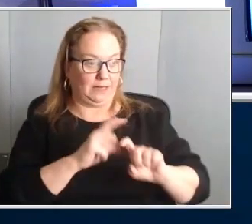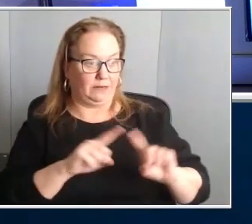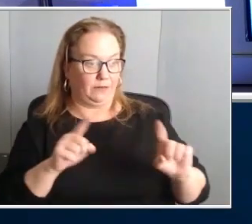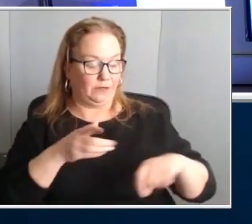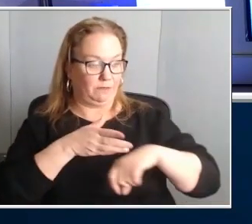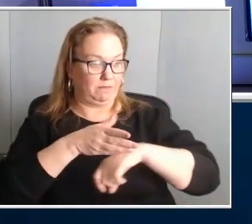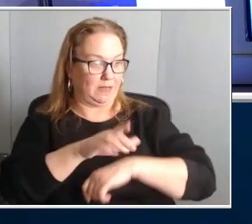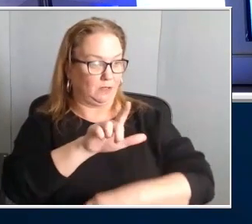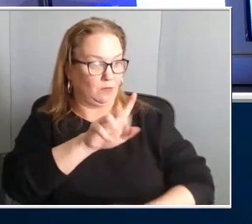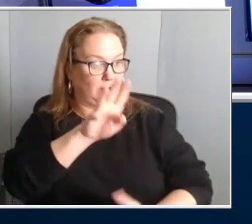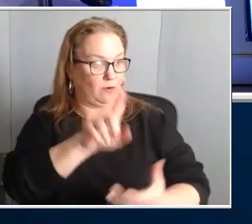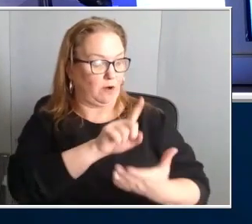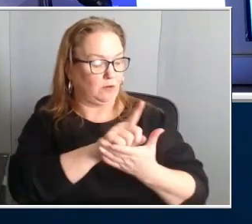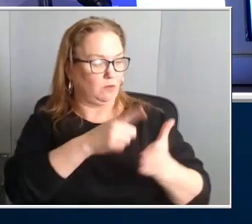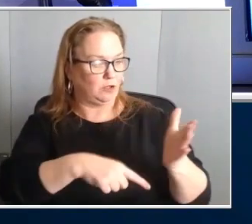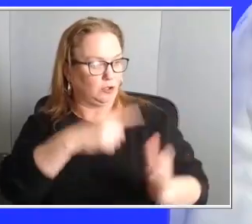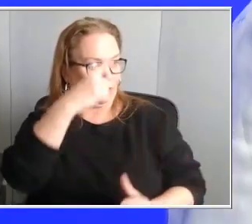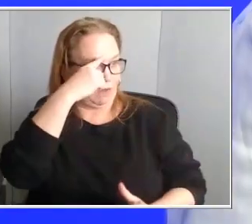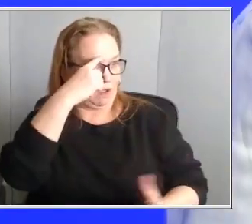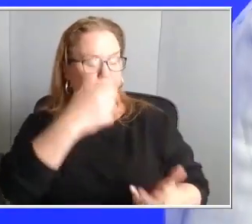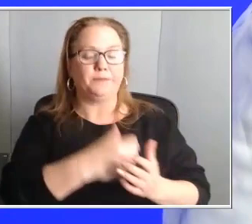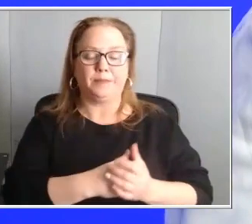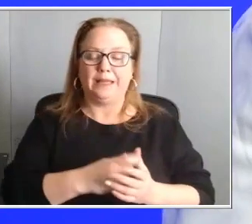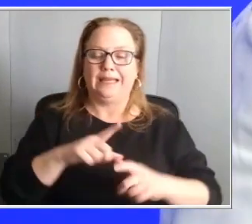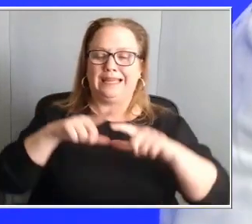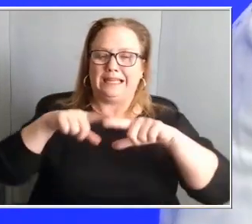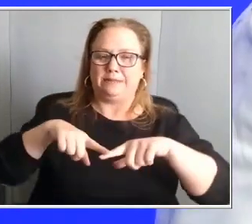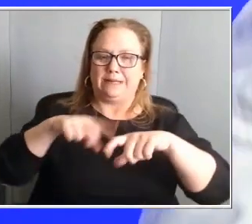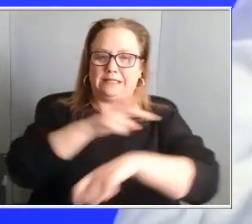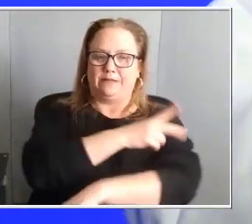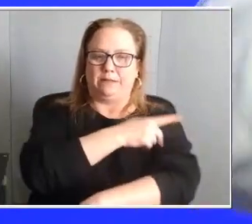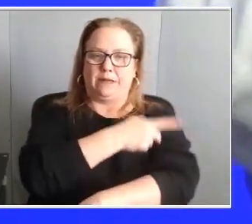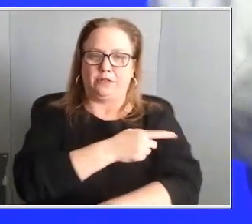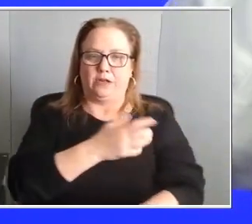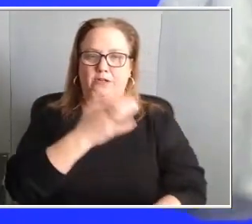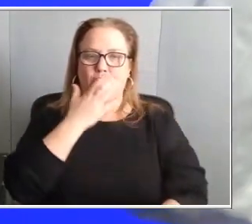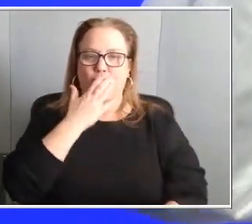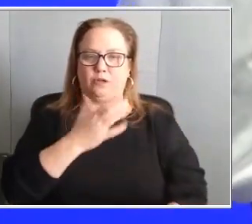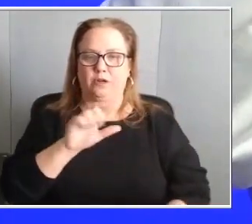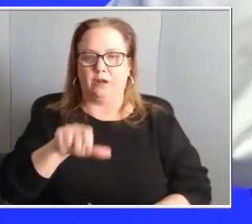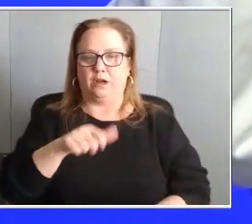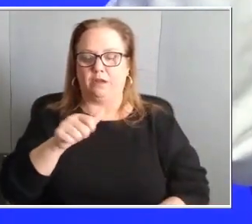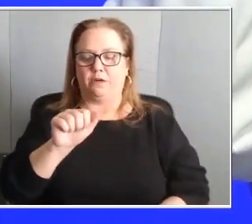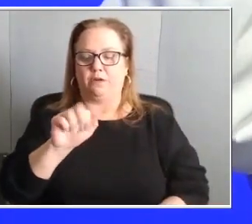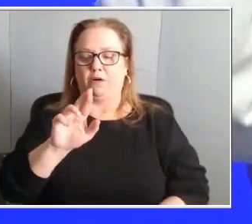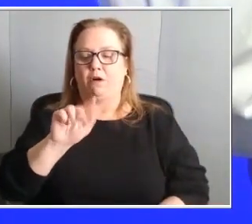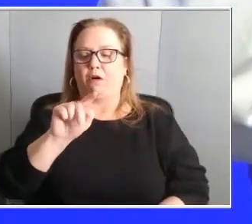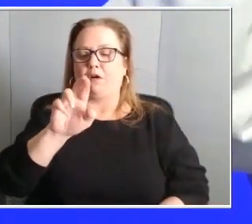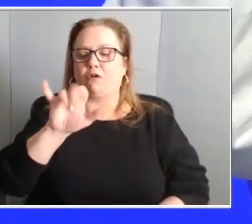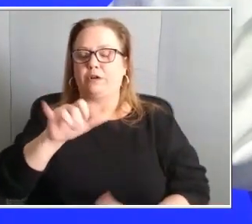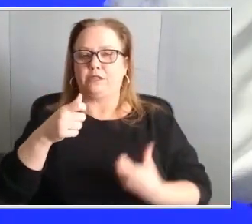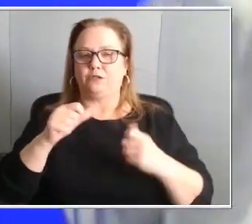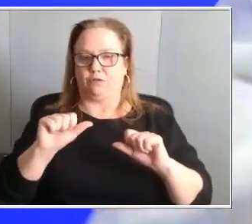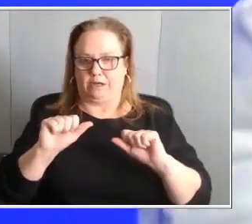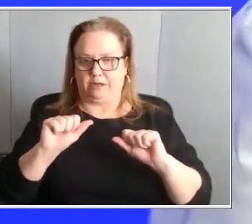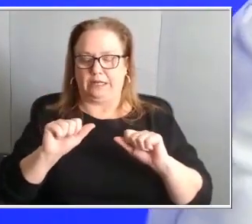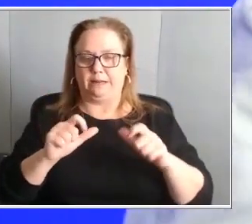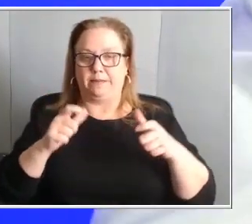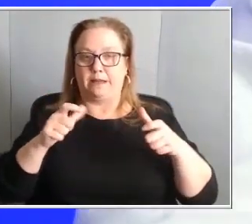hours? It depends. If the patient has what we call good collaterals, meaning other arteries are trying to keep that part of the brain